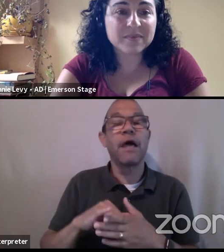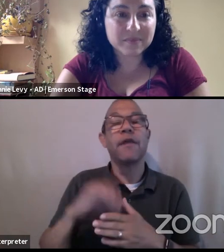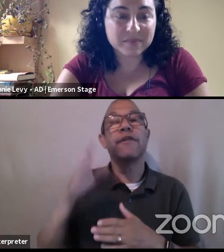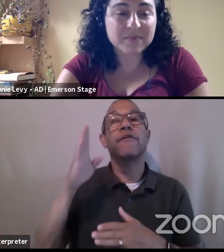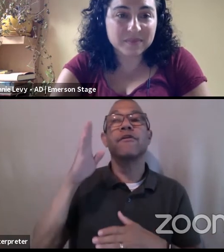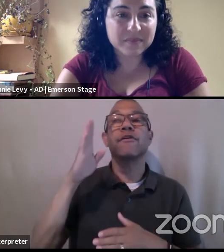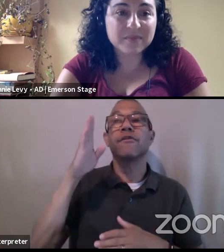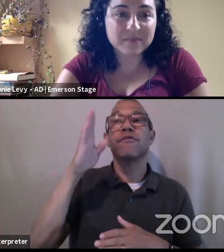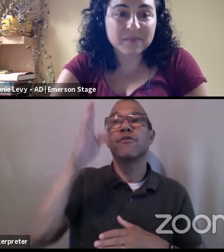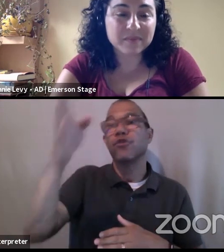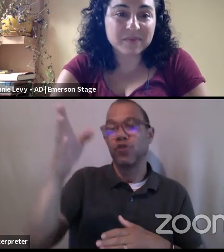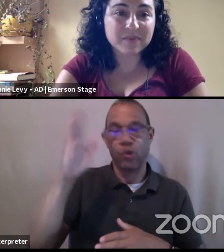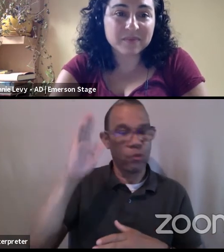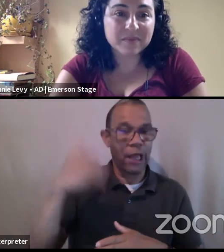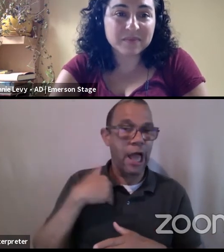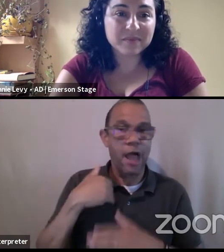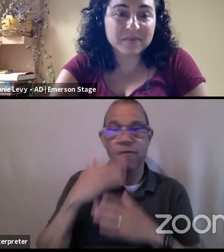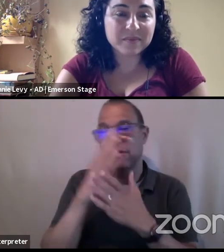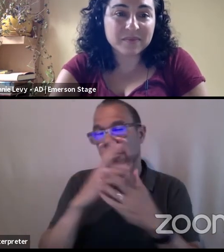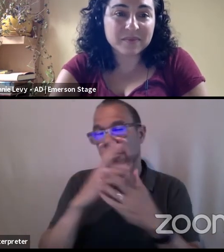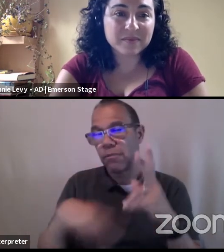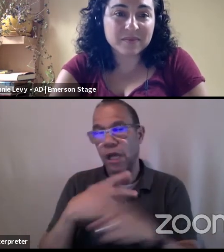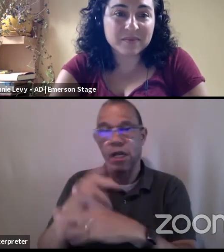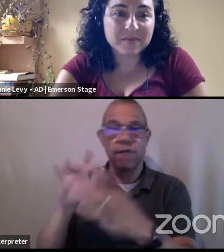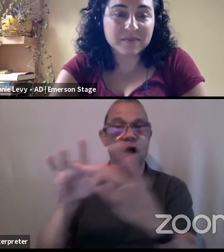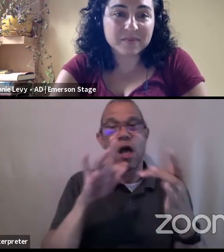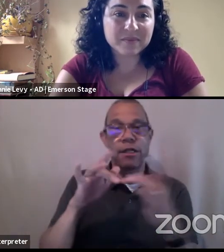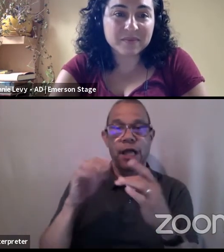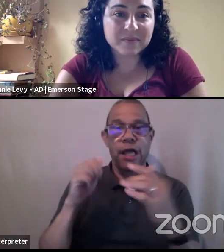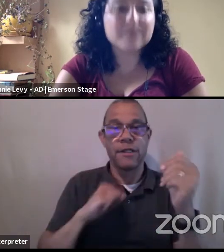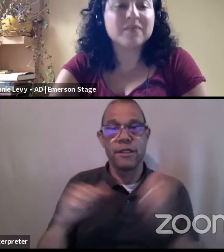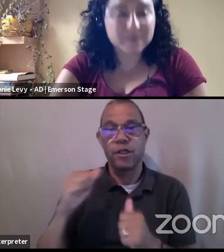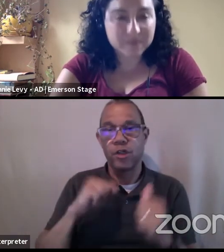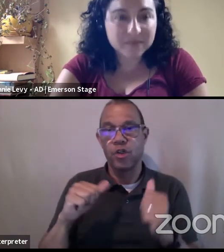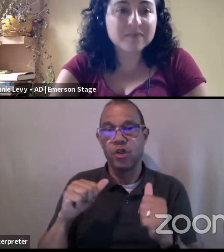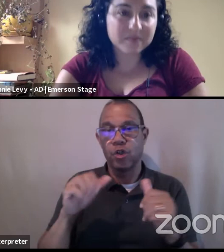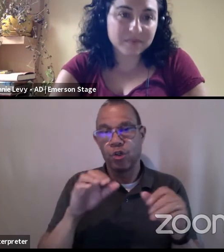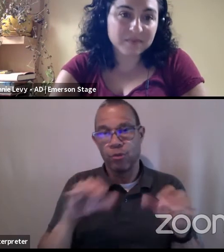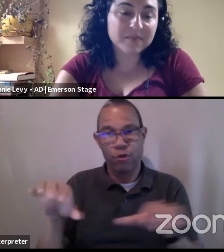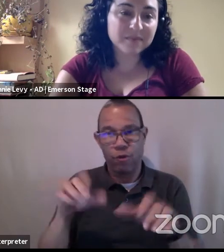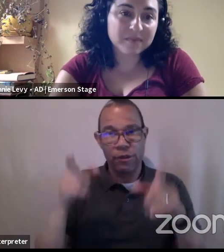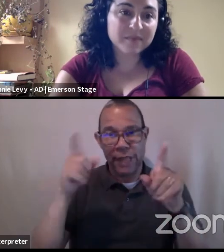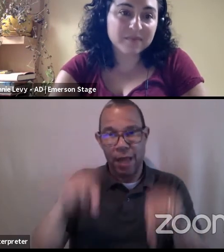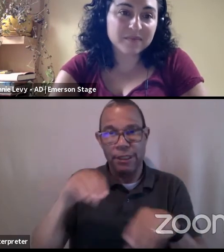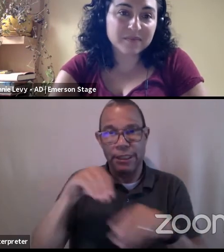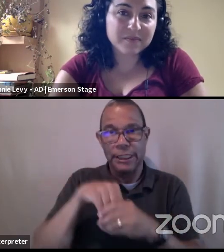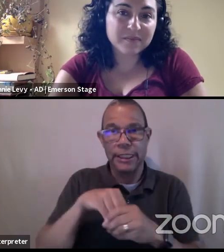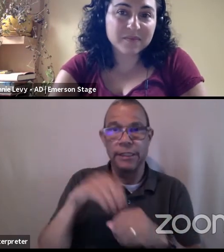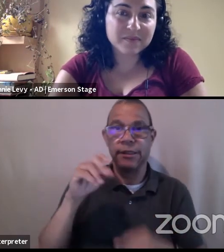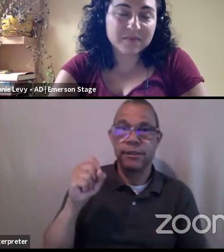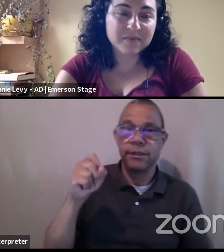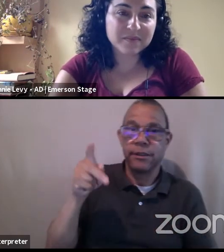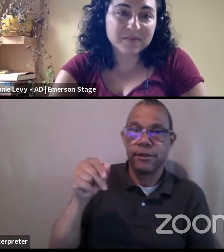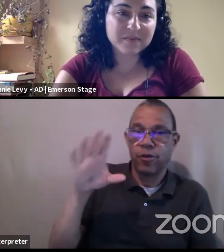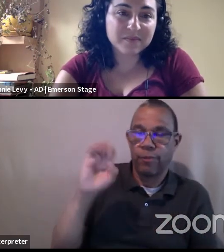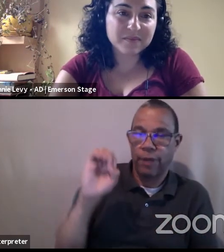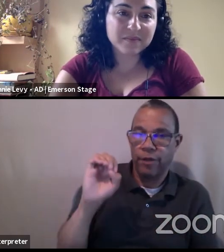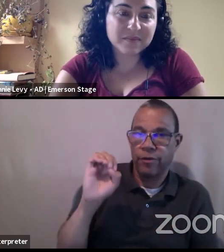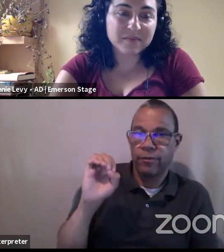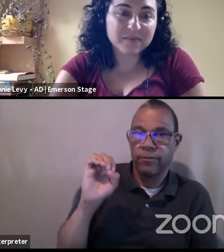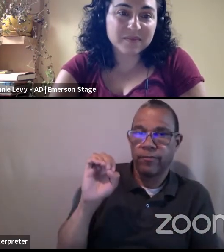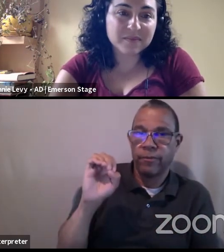uh, an online theater performance may happen in the space, uh, uh, whereas the audience are